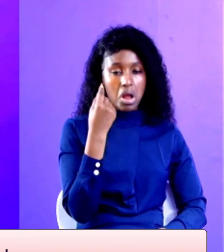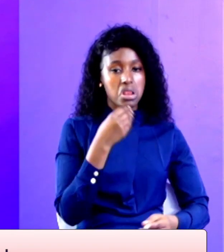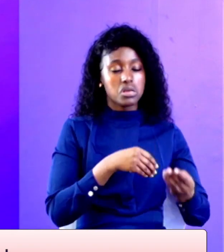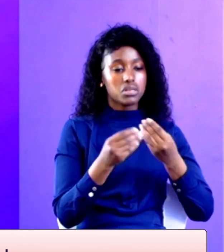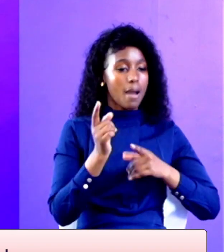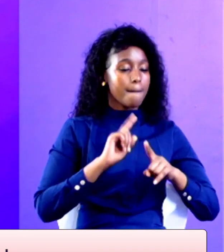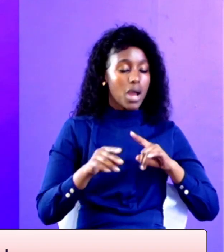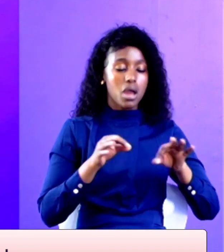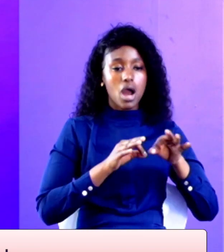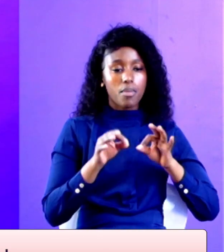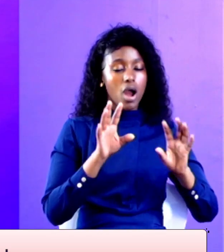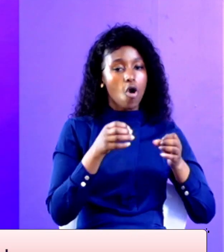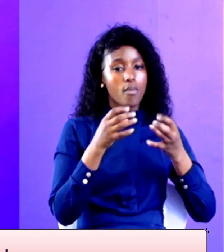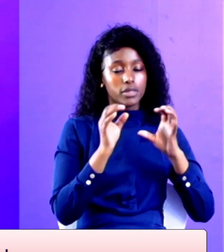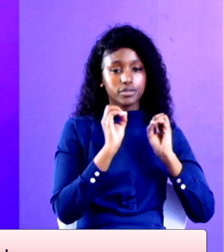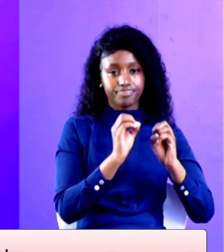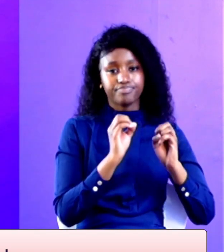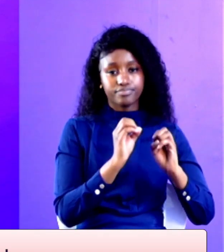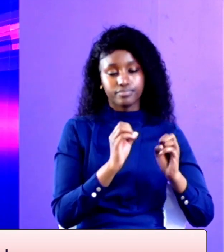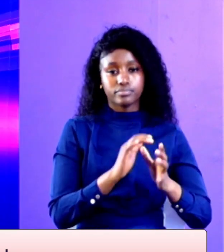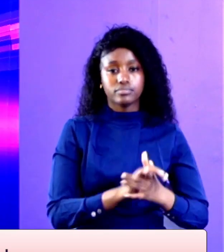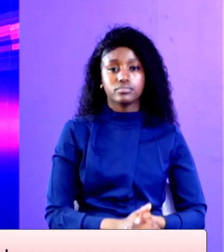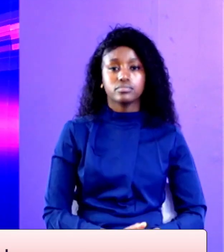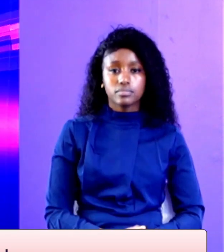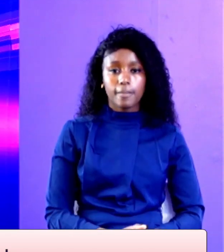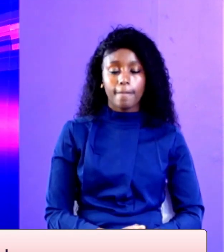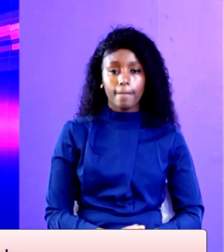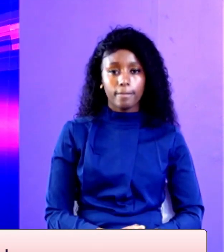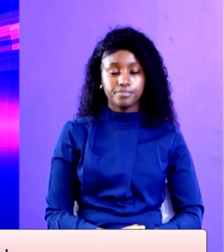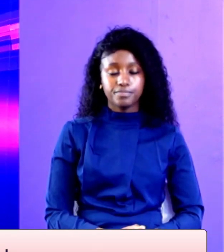not disclosed. All right. So I think